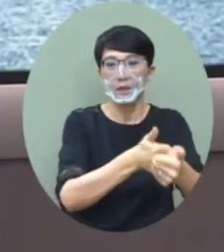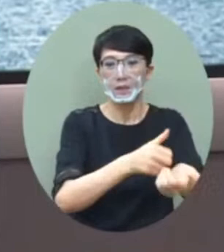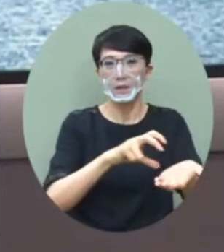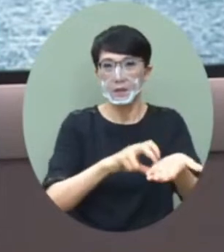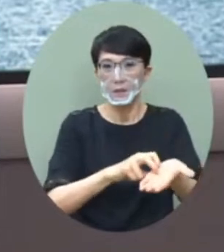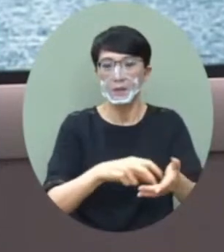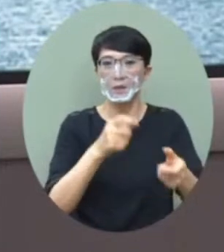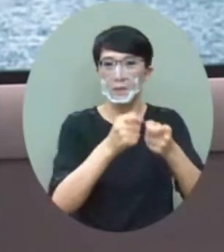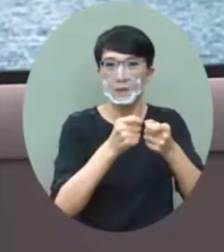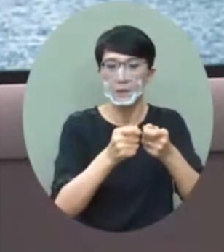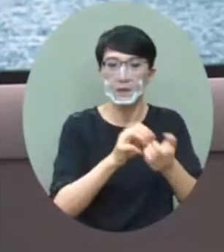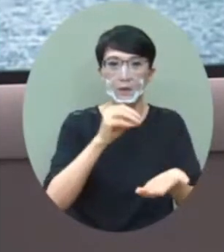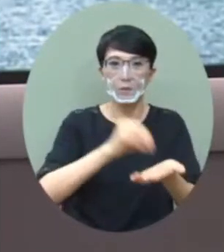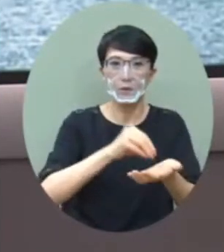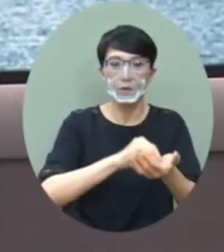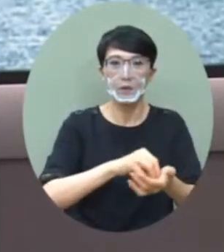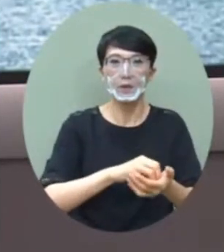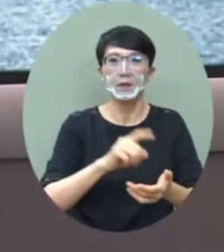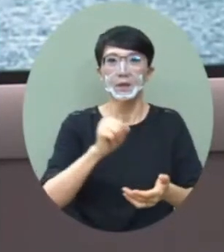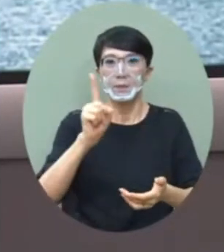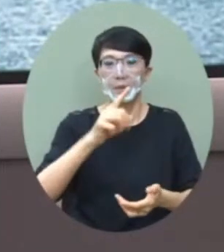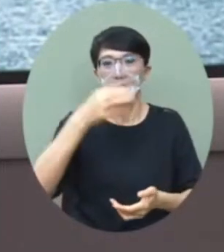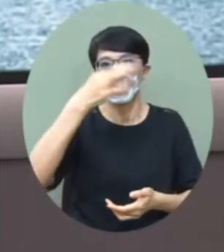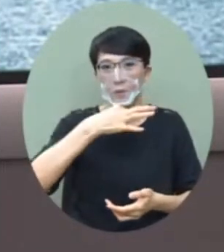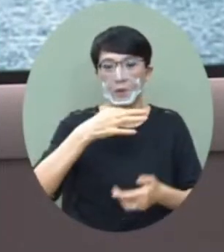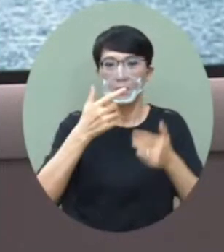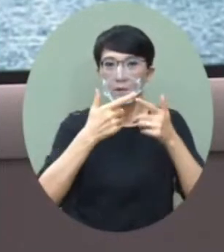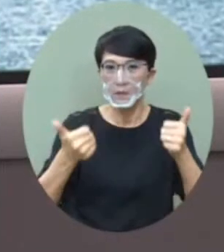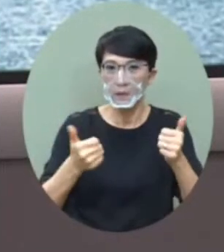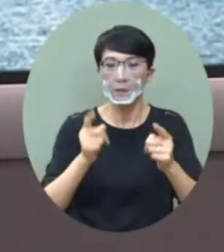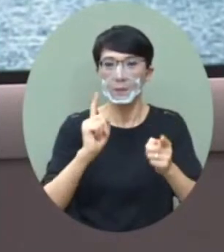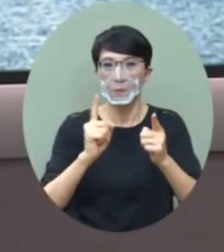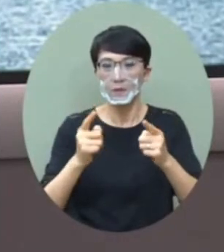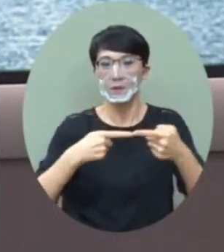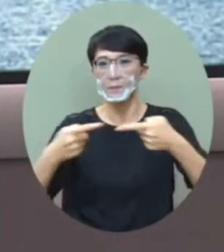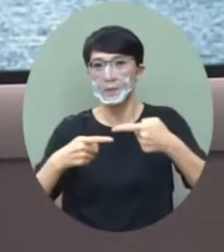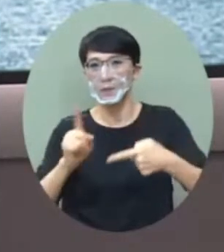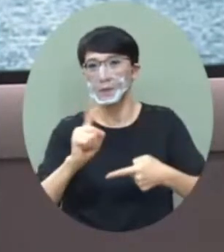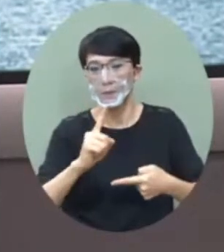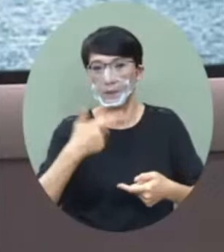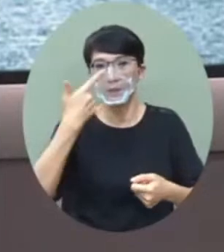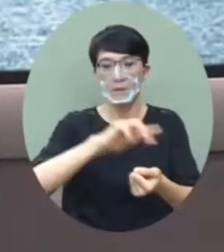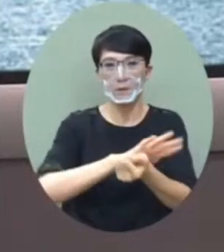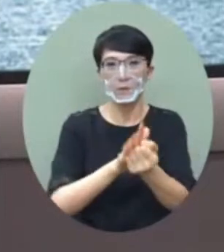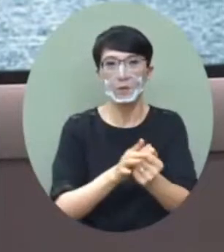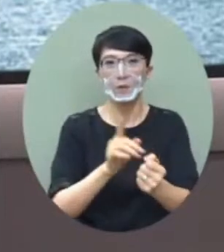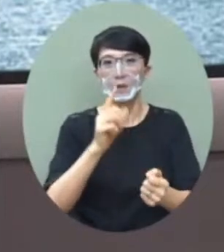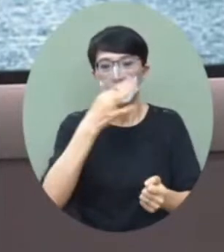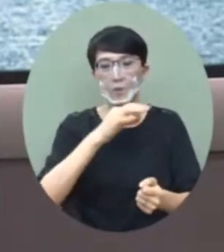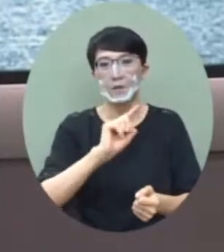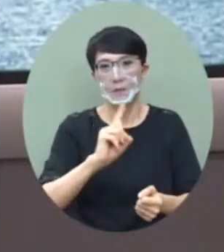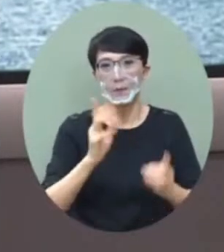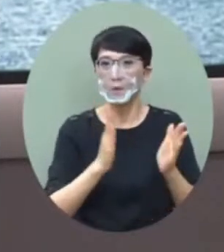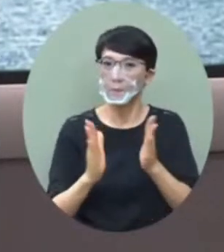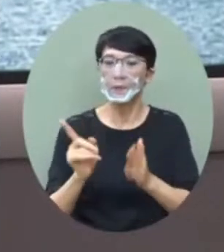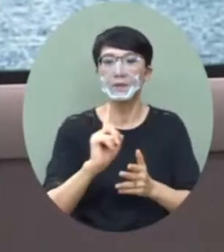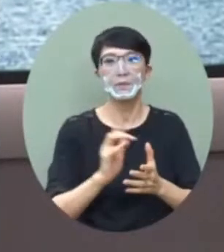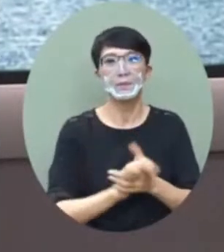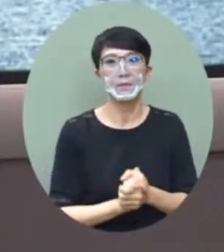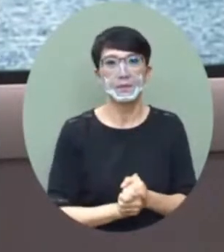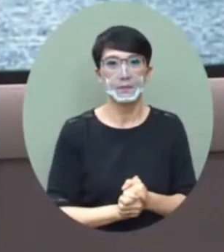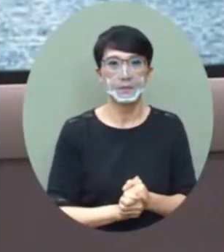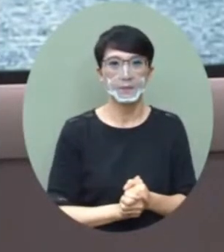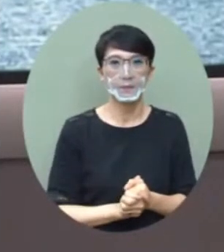history, etc. And then the doctor will decide on whether you should be